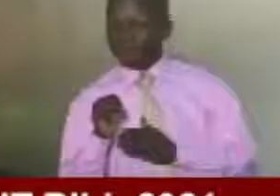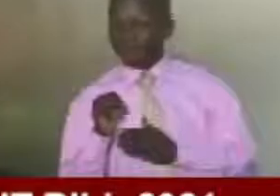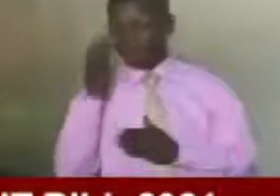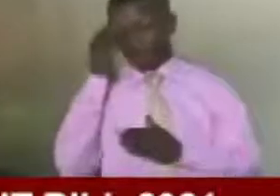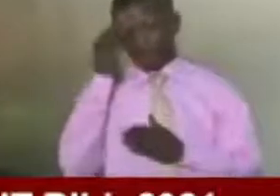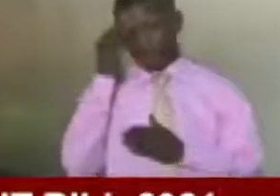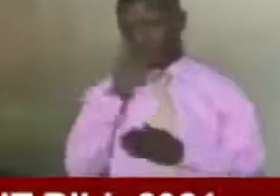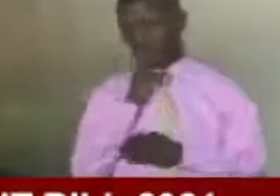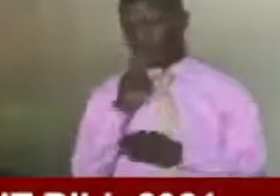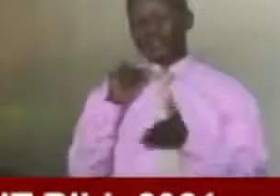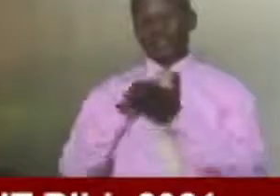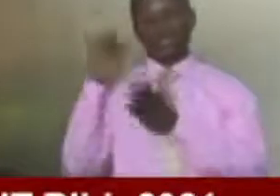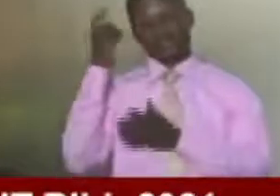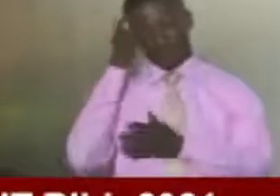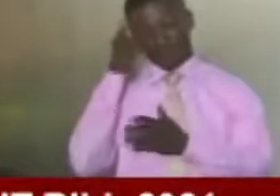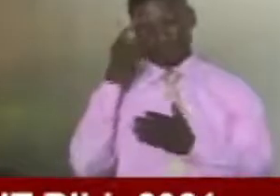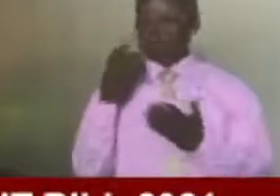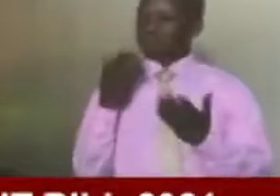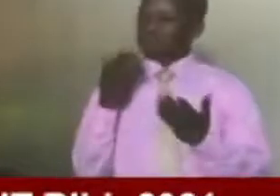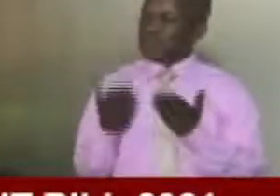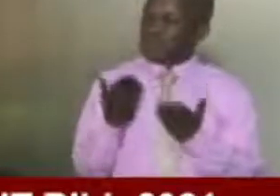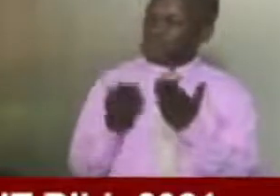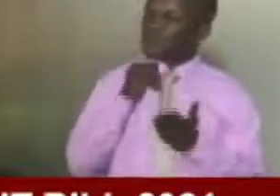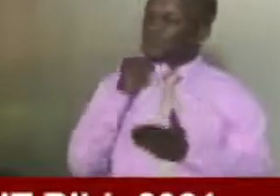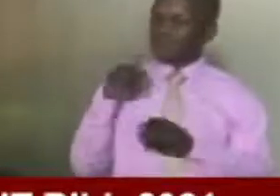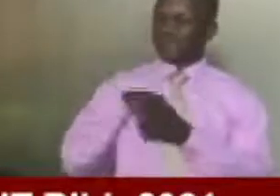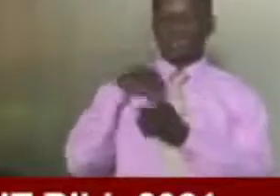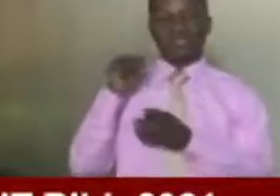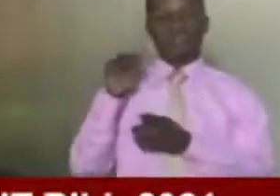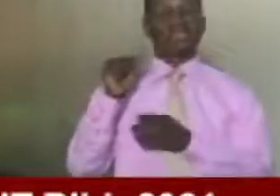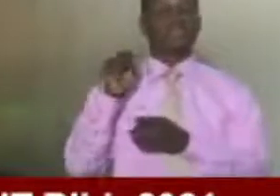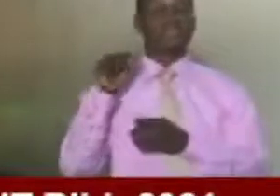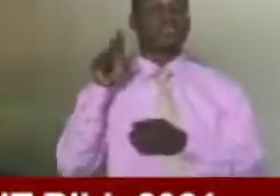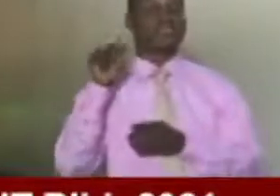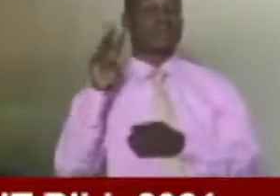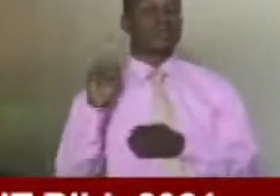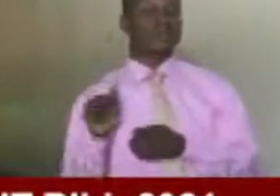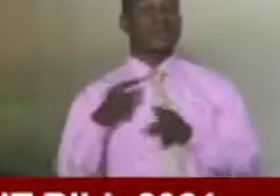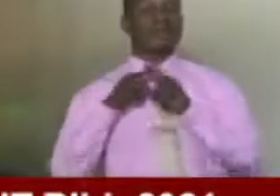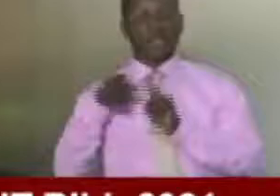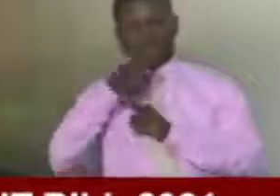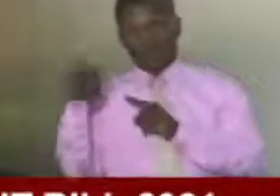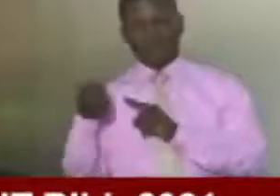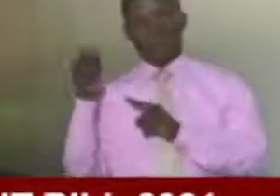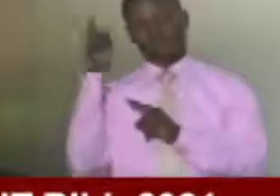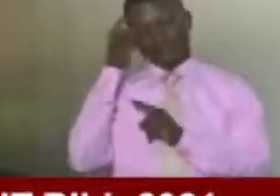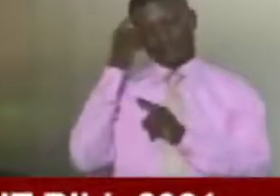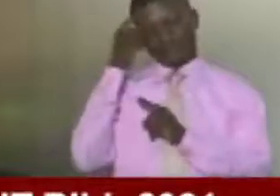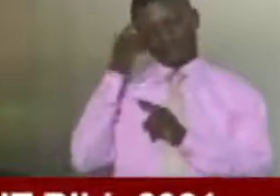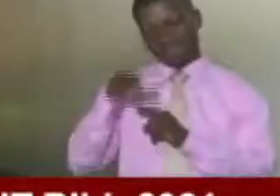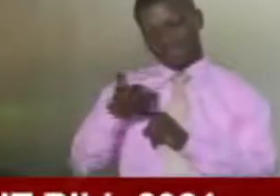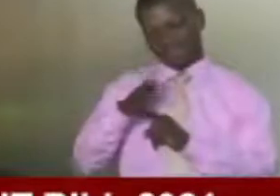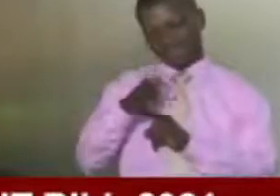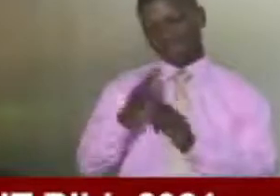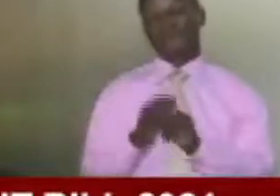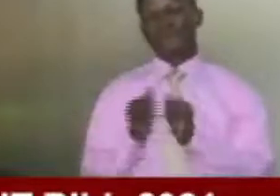that governors, maybe not in Nasarawa, but other governors manipulate the indirect primaries. And